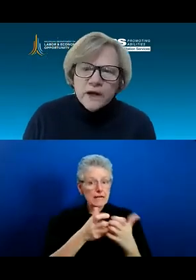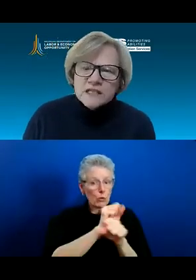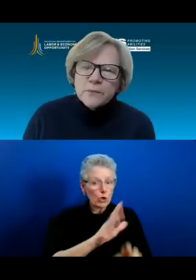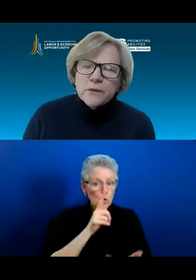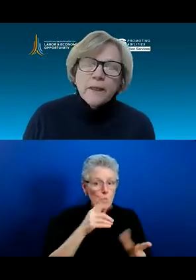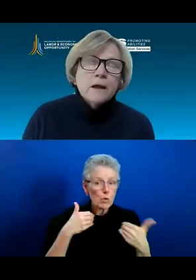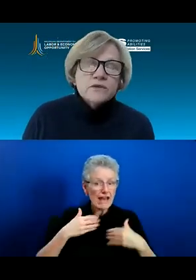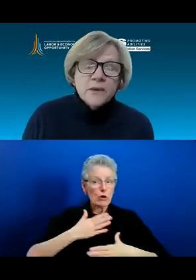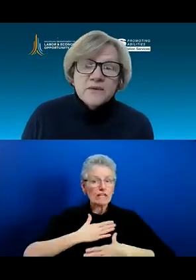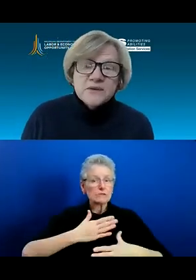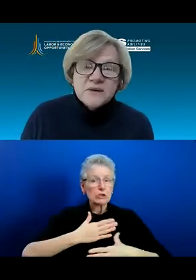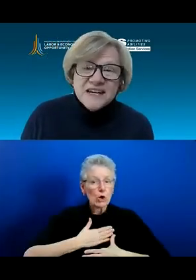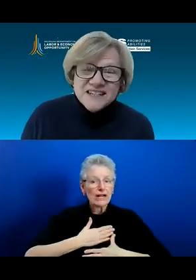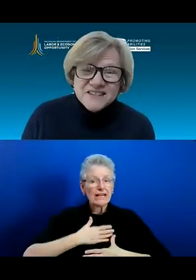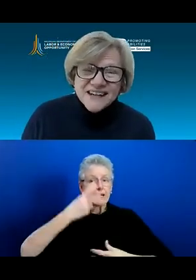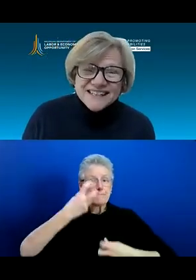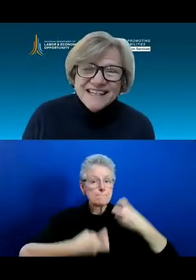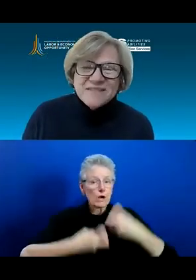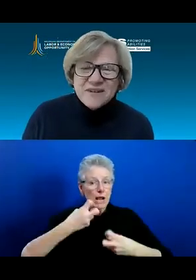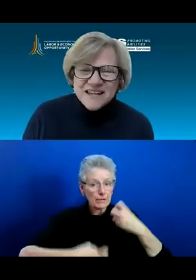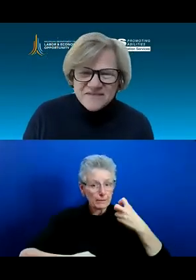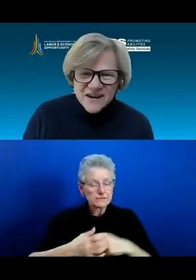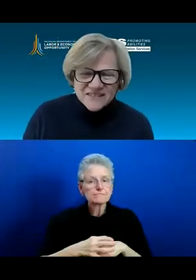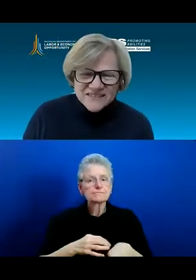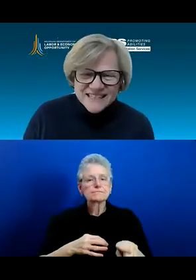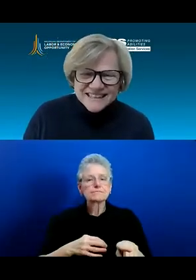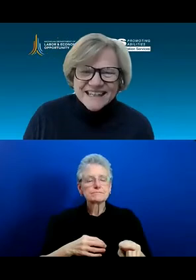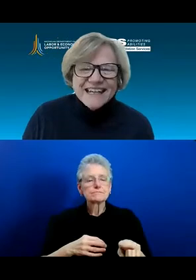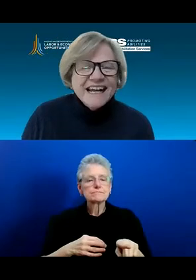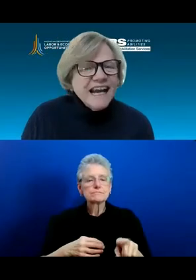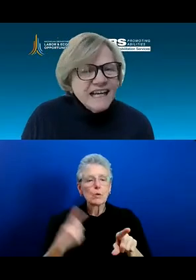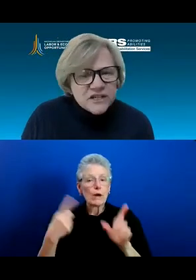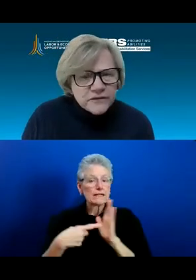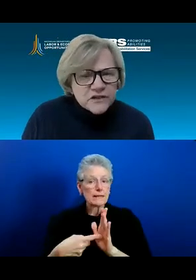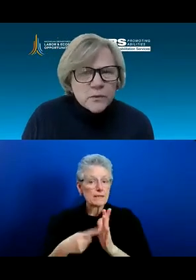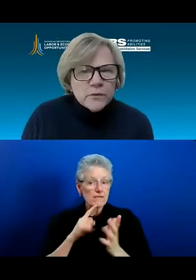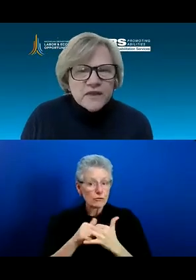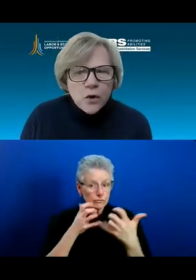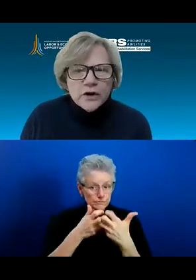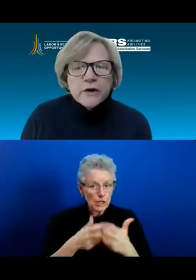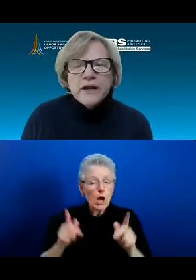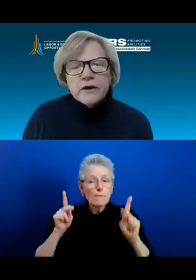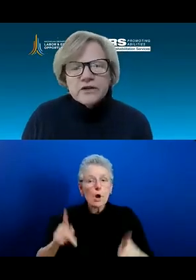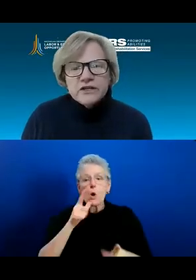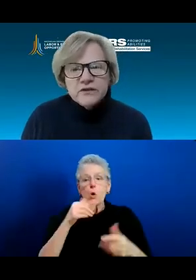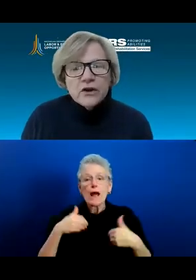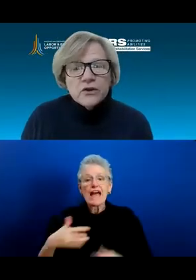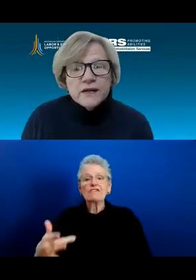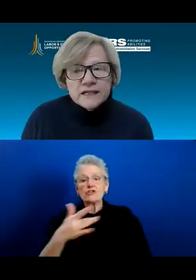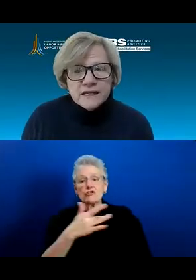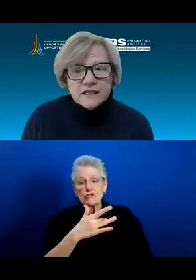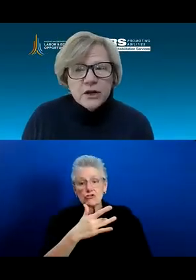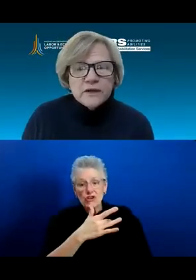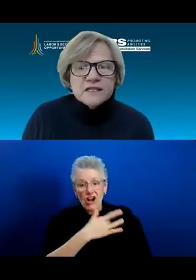respiratory distress and breathing problems. An individual with coronary